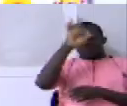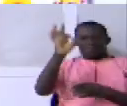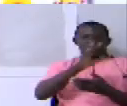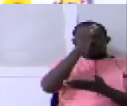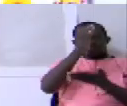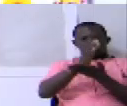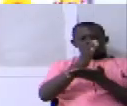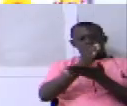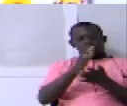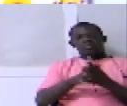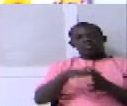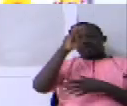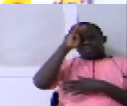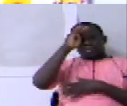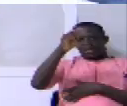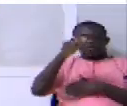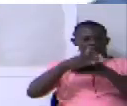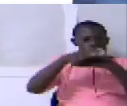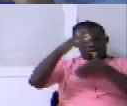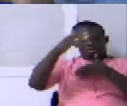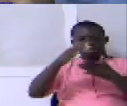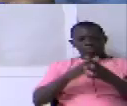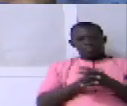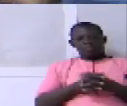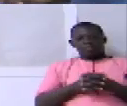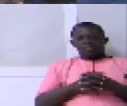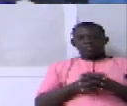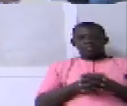nyalti. Thank you very much. Unumbara.